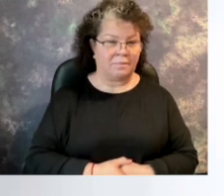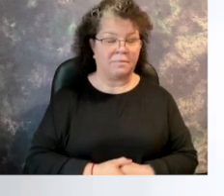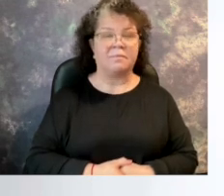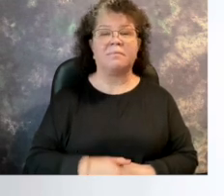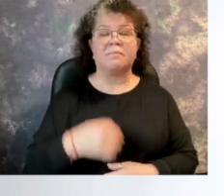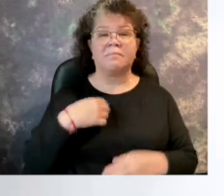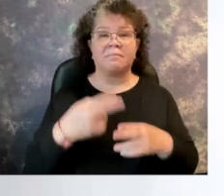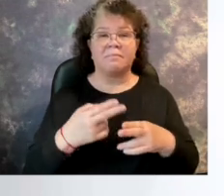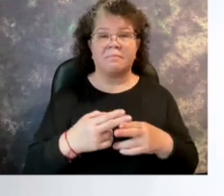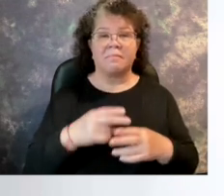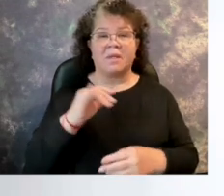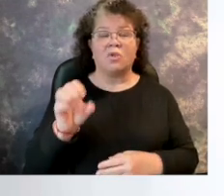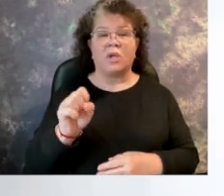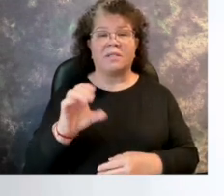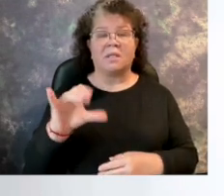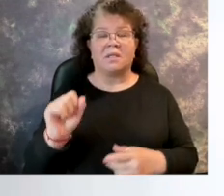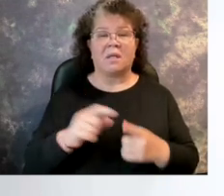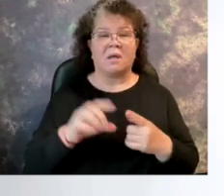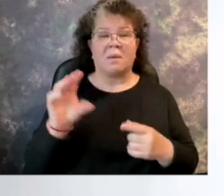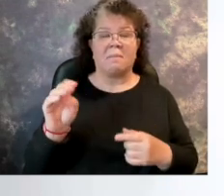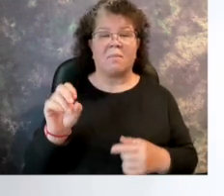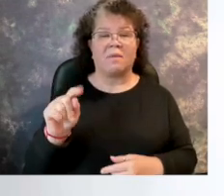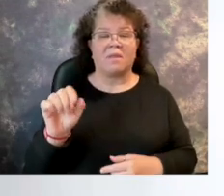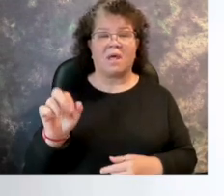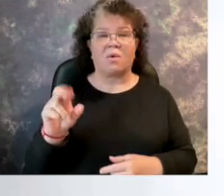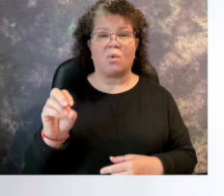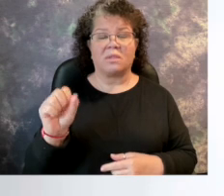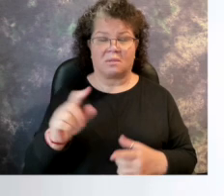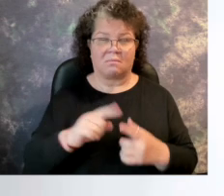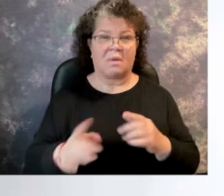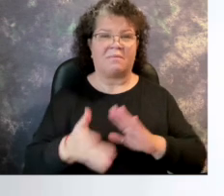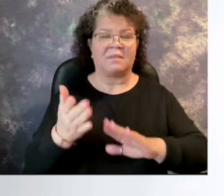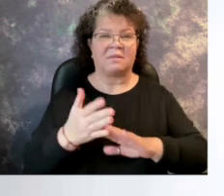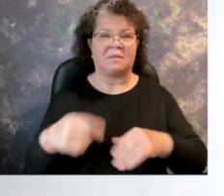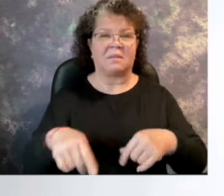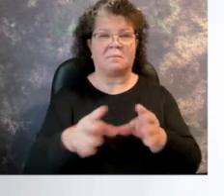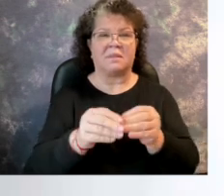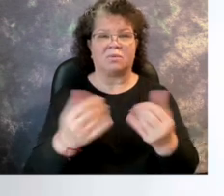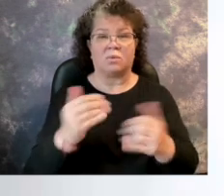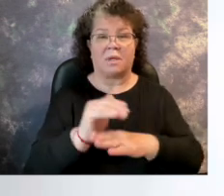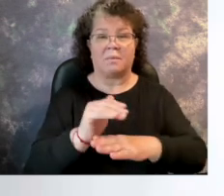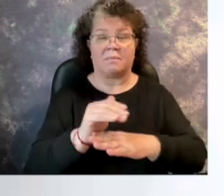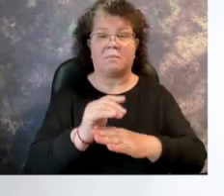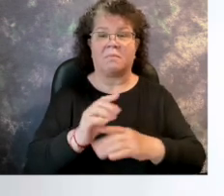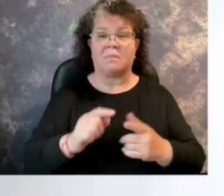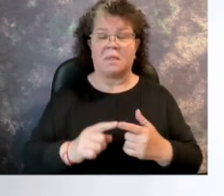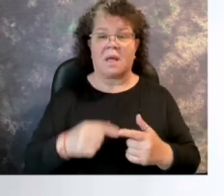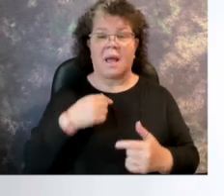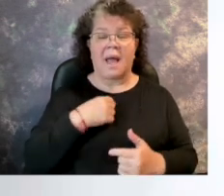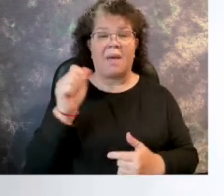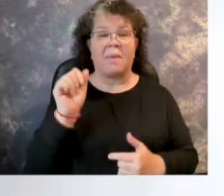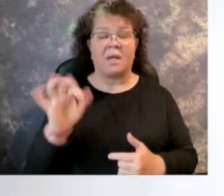My name is Jessica Monterosa, and I will be facilitating the evening community meeting tonight. I am an air